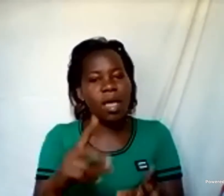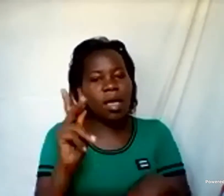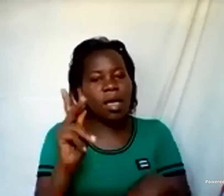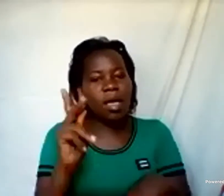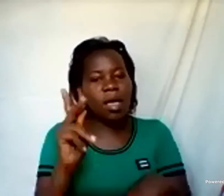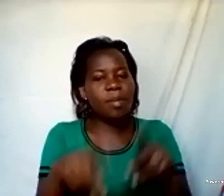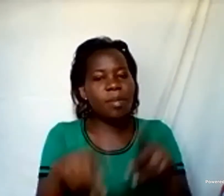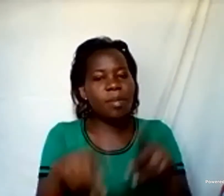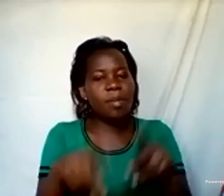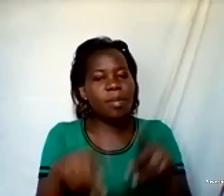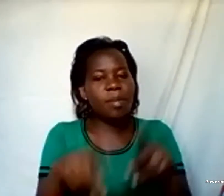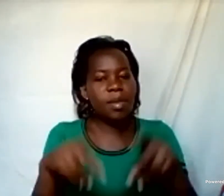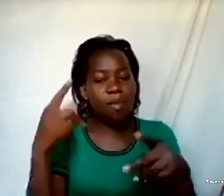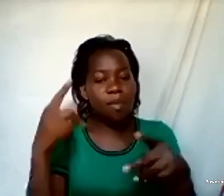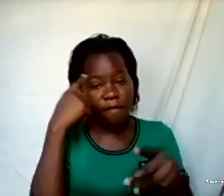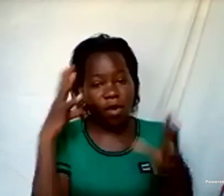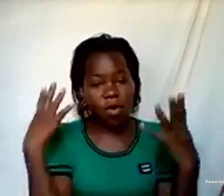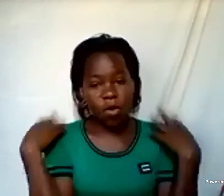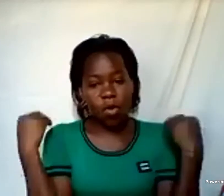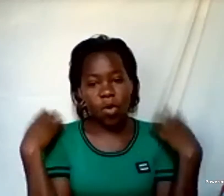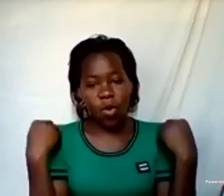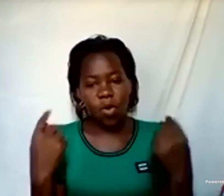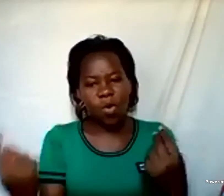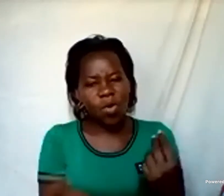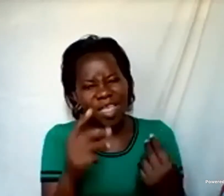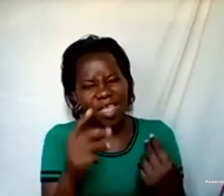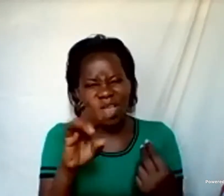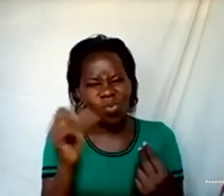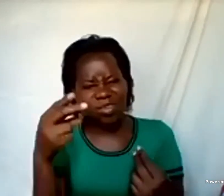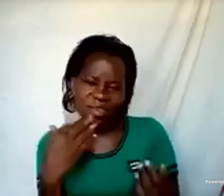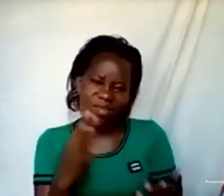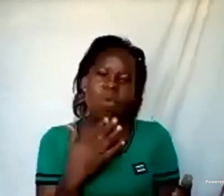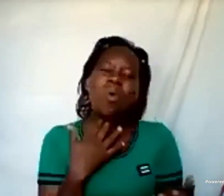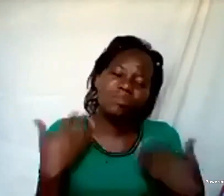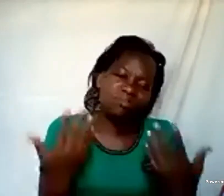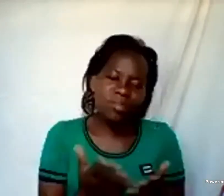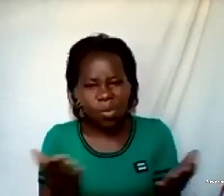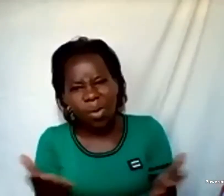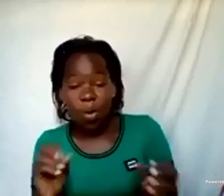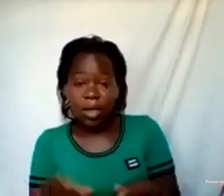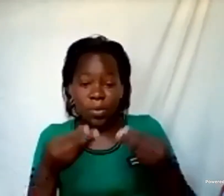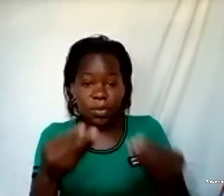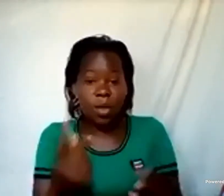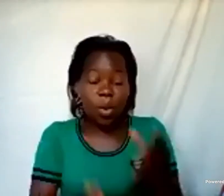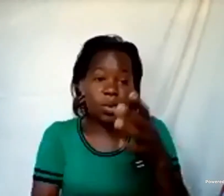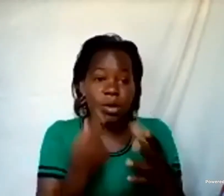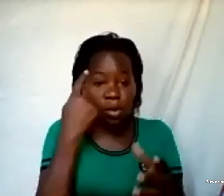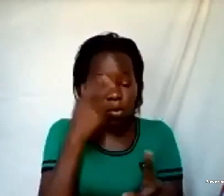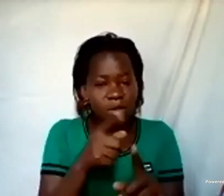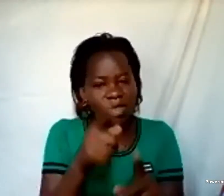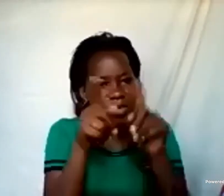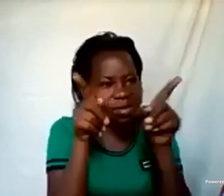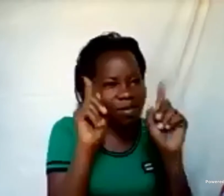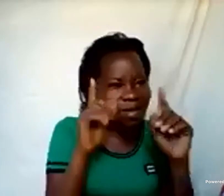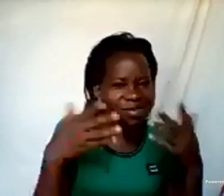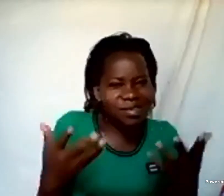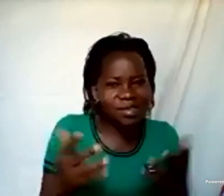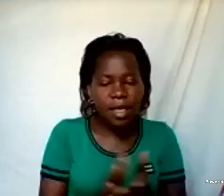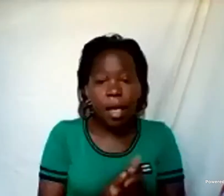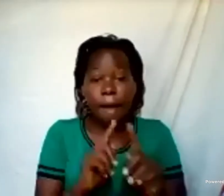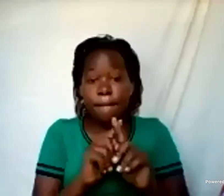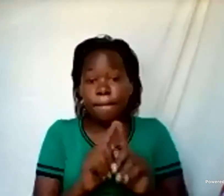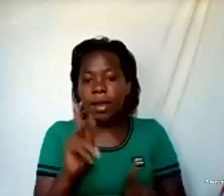a basis. Who is he? Where is he coming from? Okay, we are going to give these opportunities to this university and this. But when people